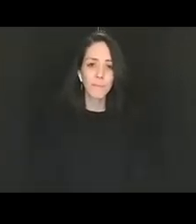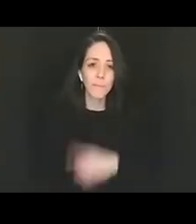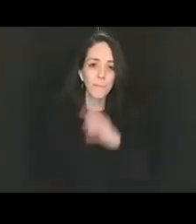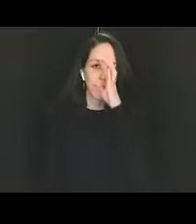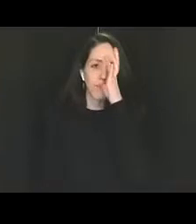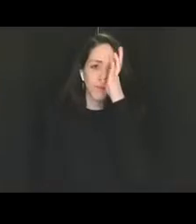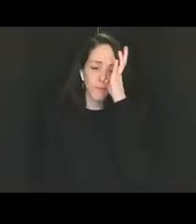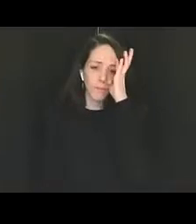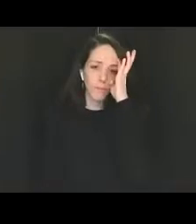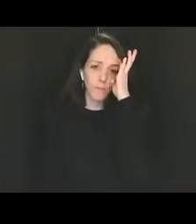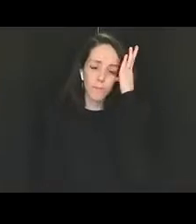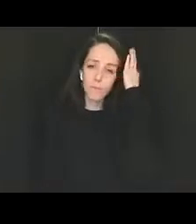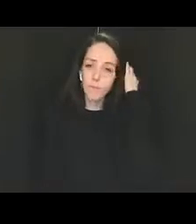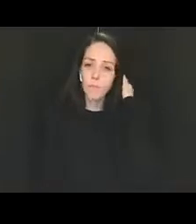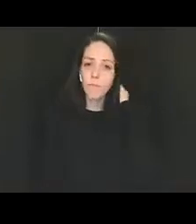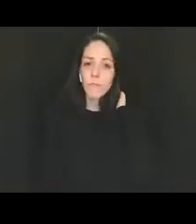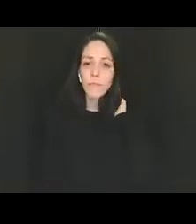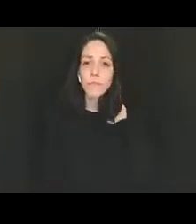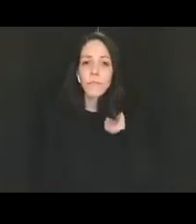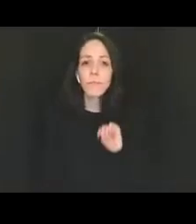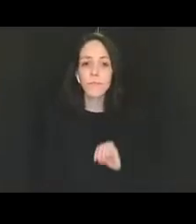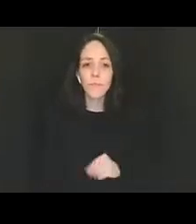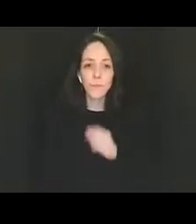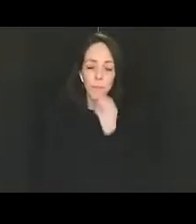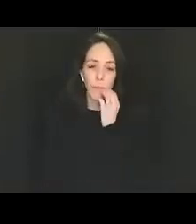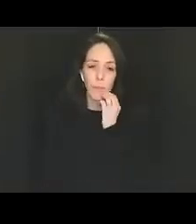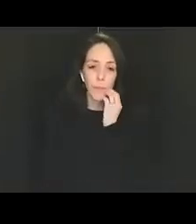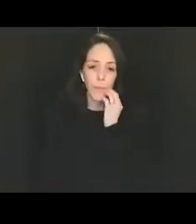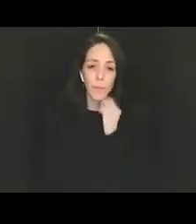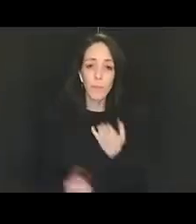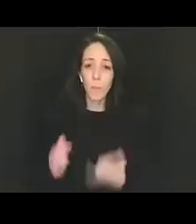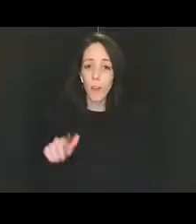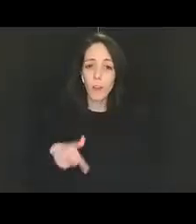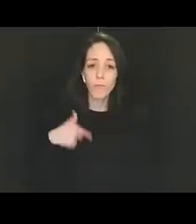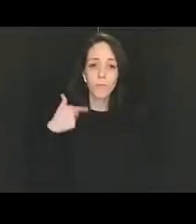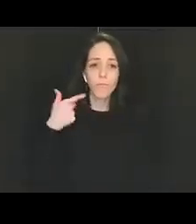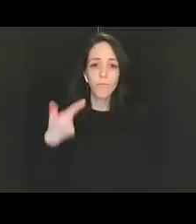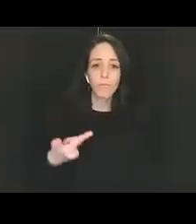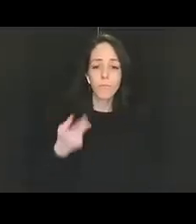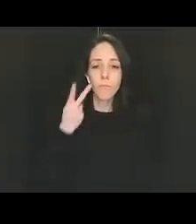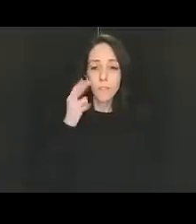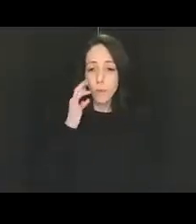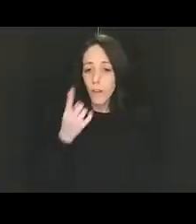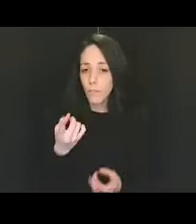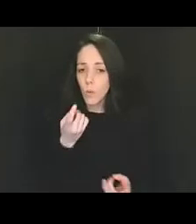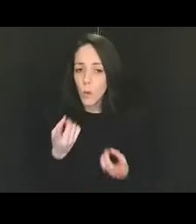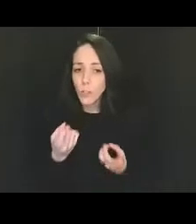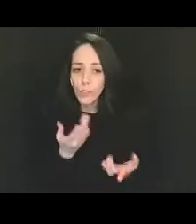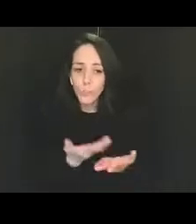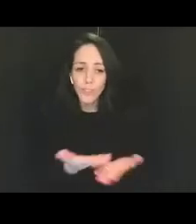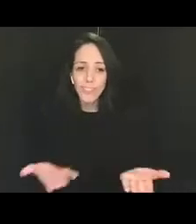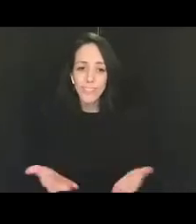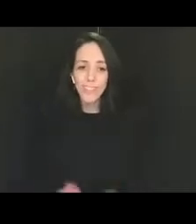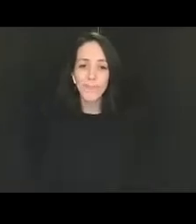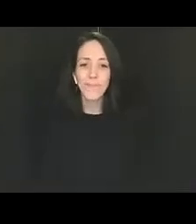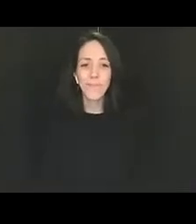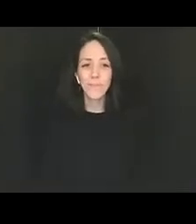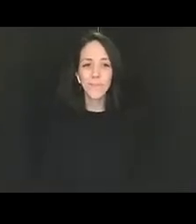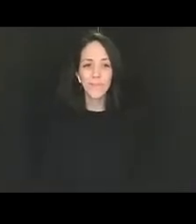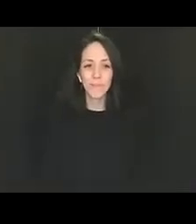So with that, I'll open it up and see if there are questions instead of just me